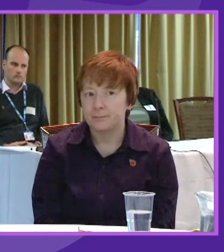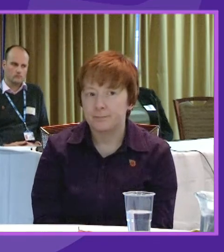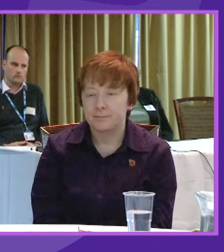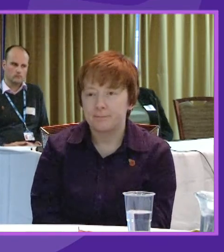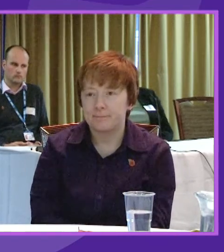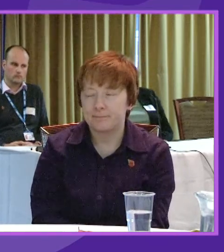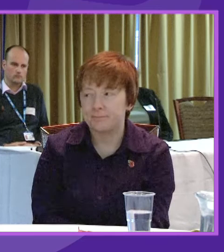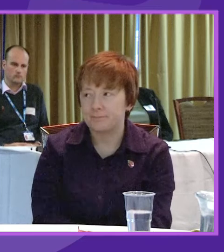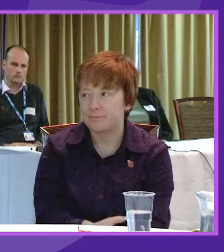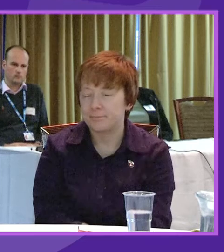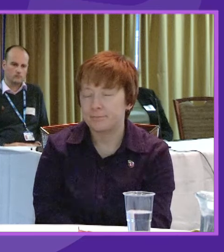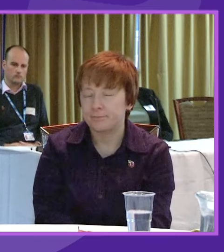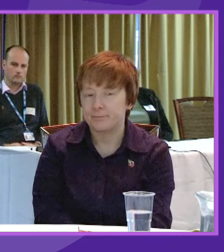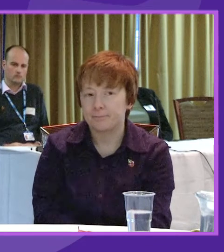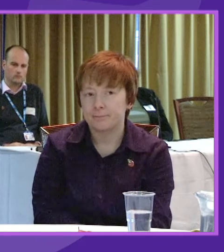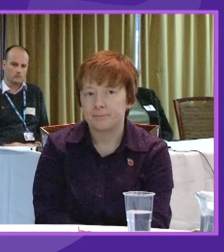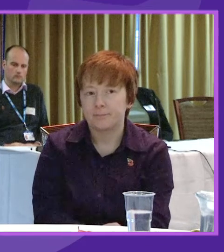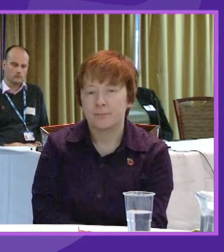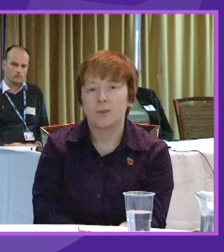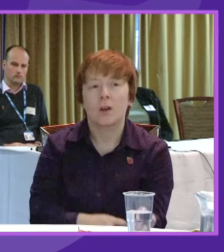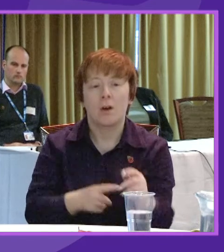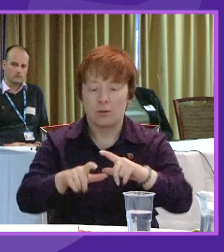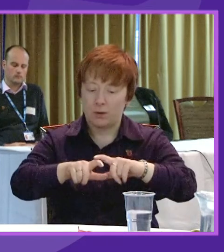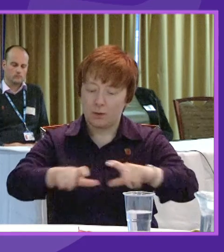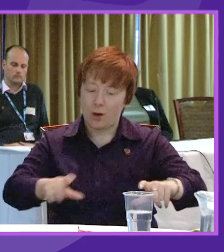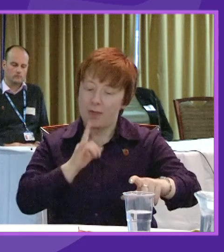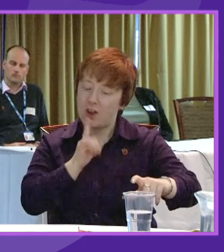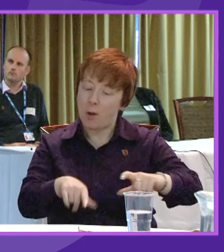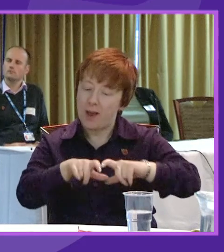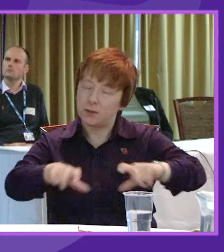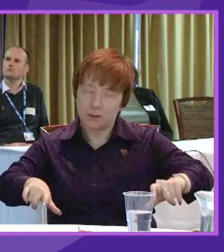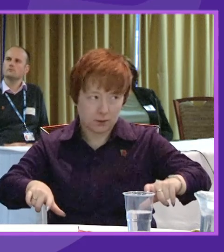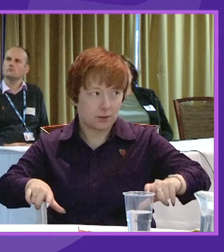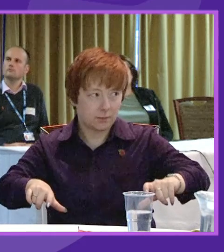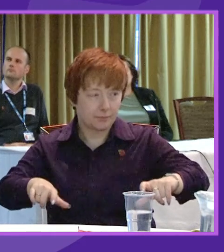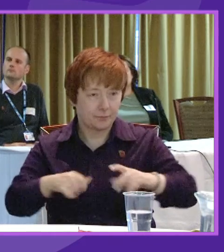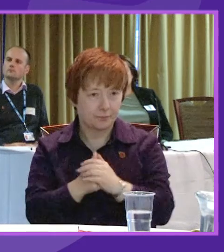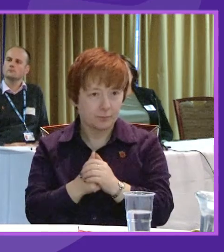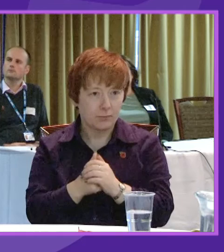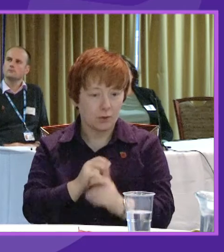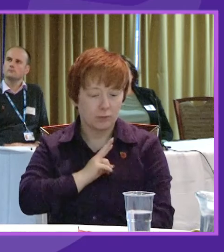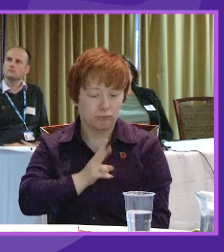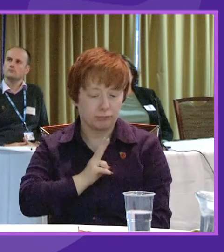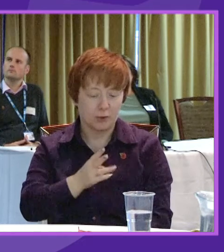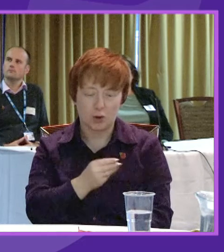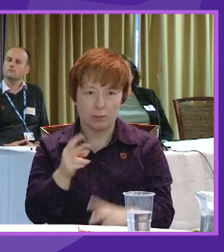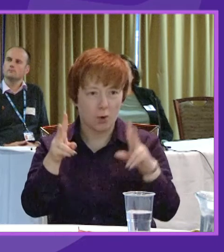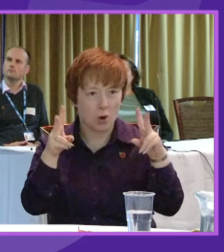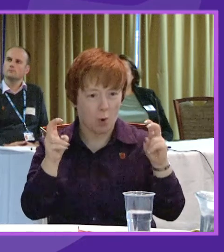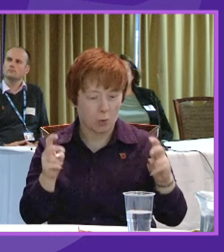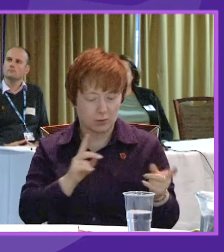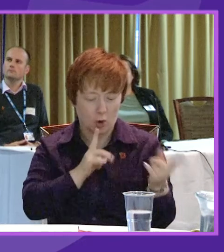So just some of the key words really that came out in the comments section. And I just want to read you a